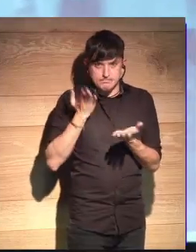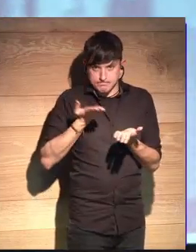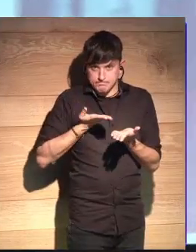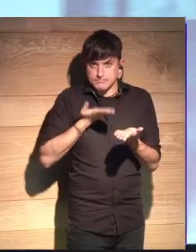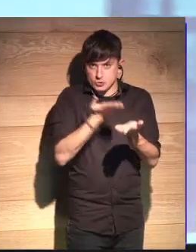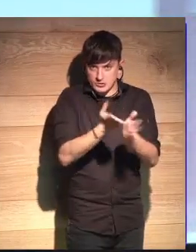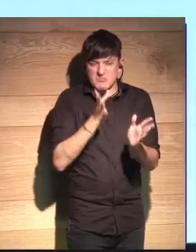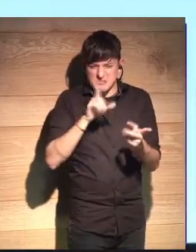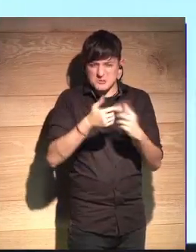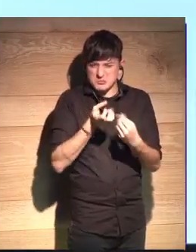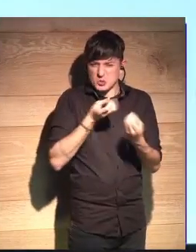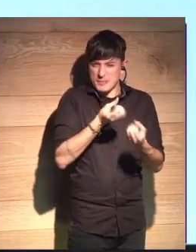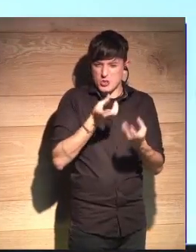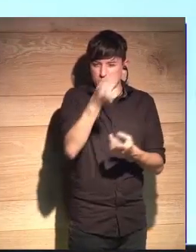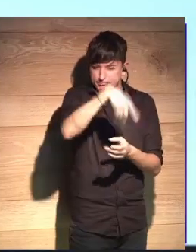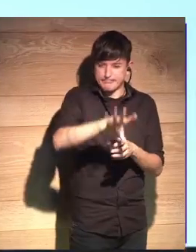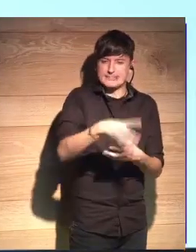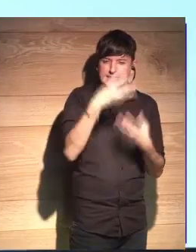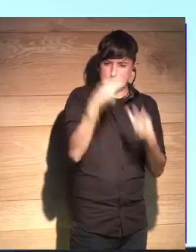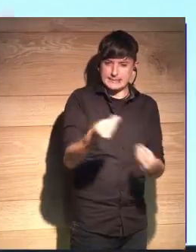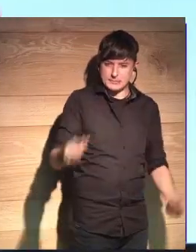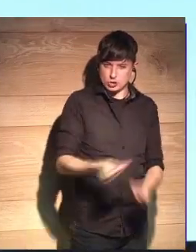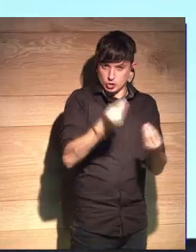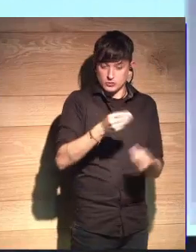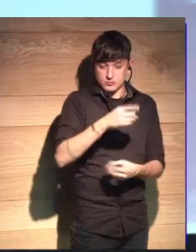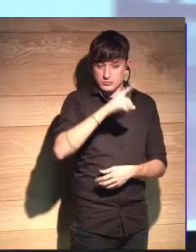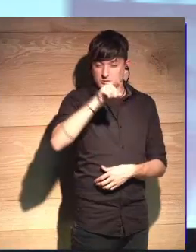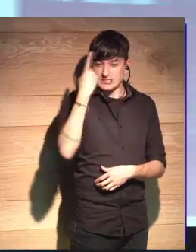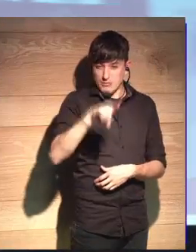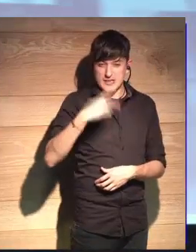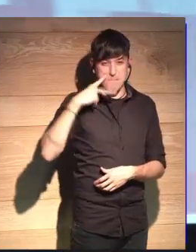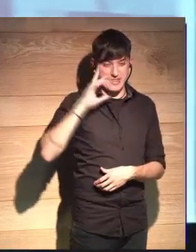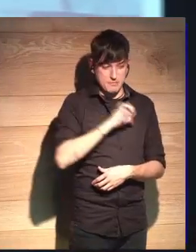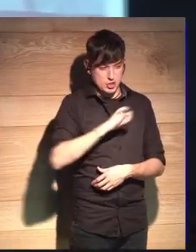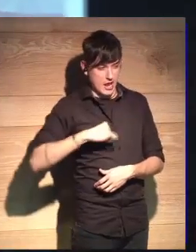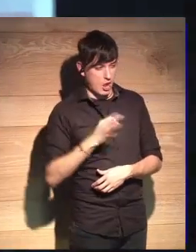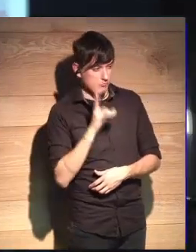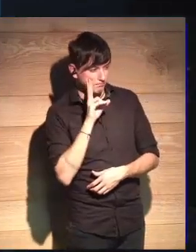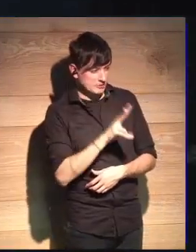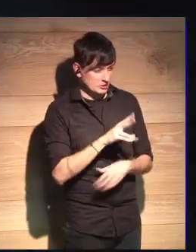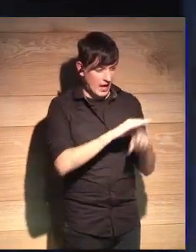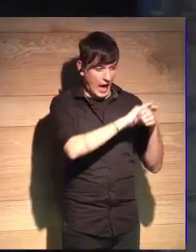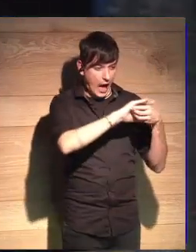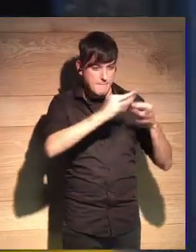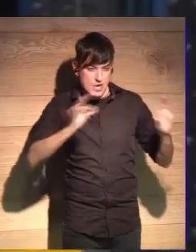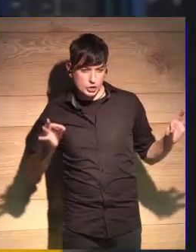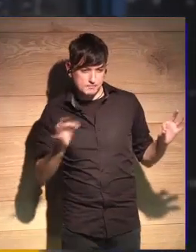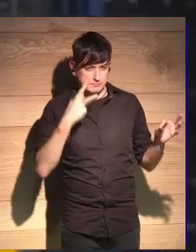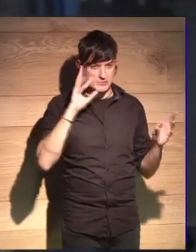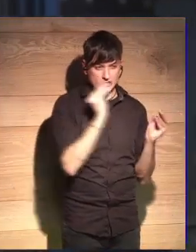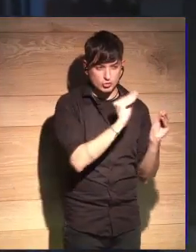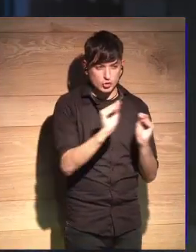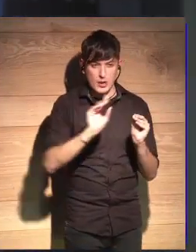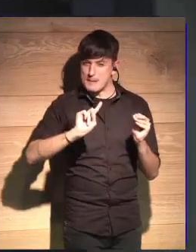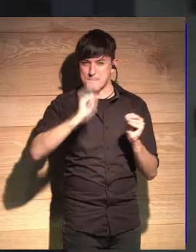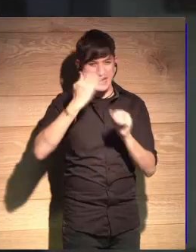All of you will know from your own experience or from watching friends that the first step in resolving your